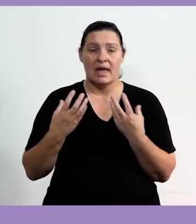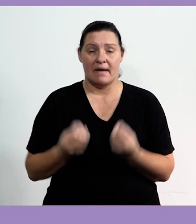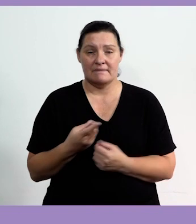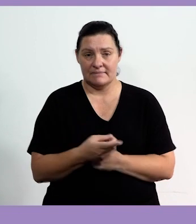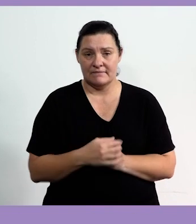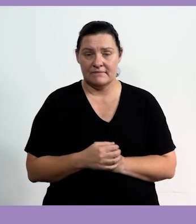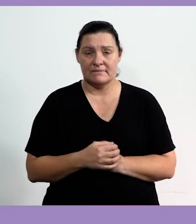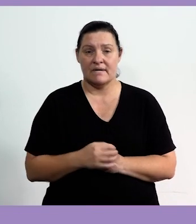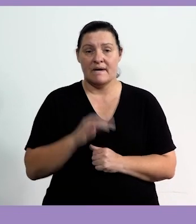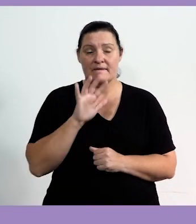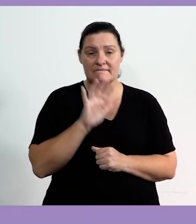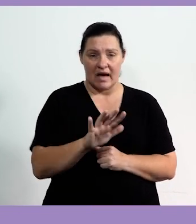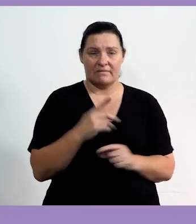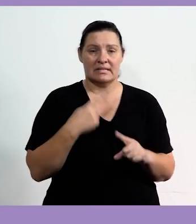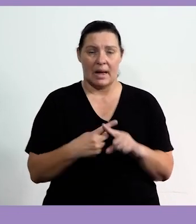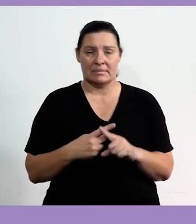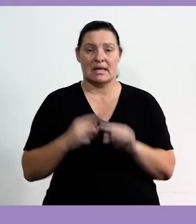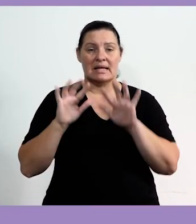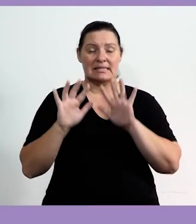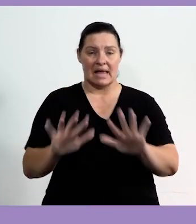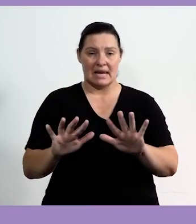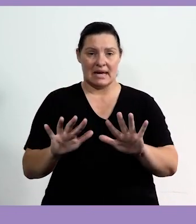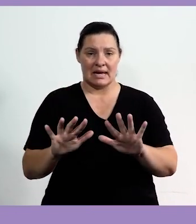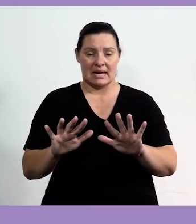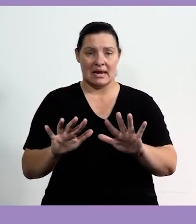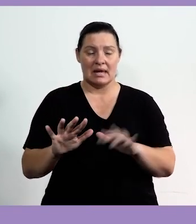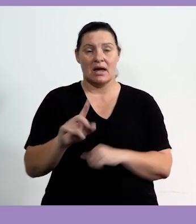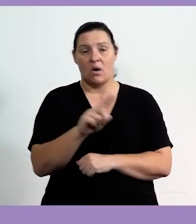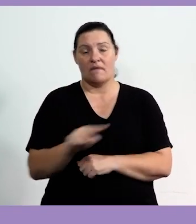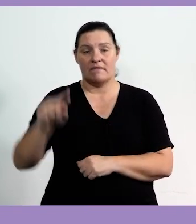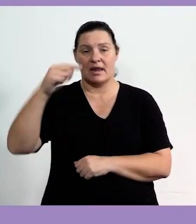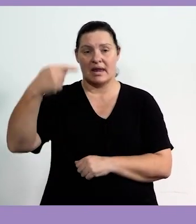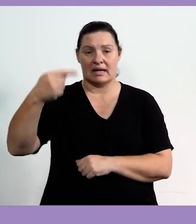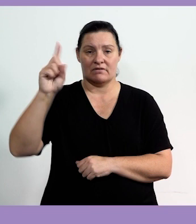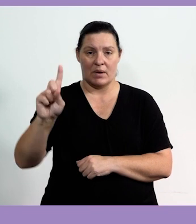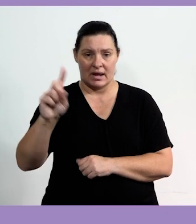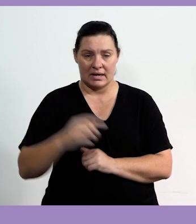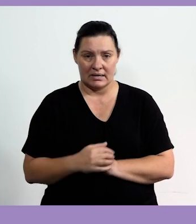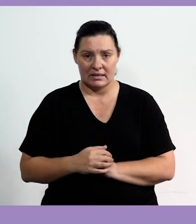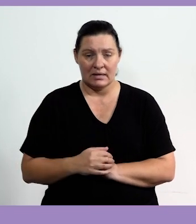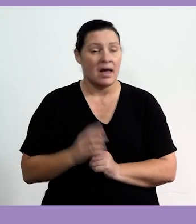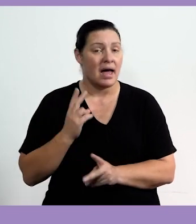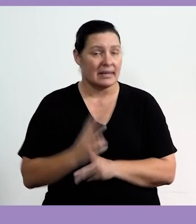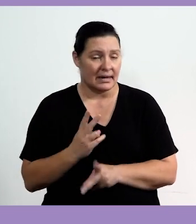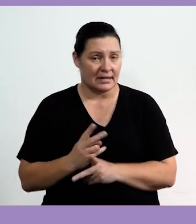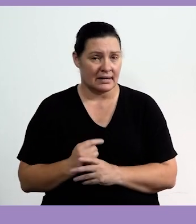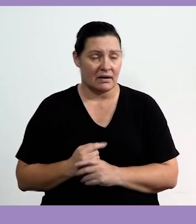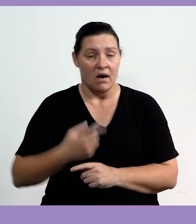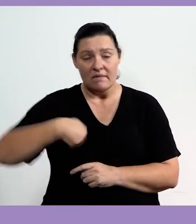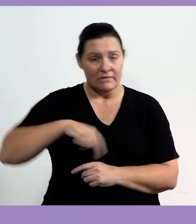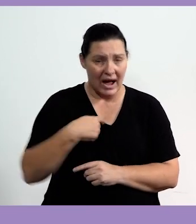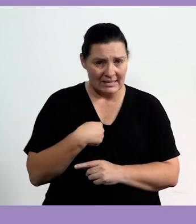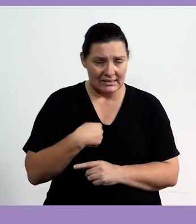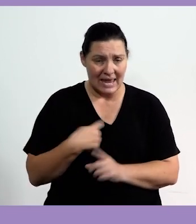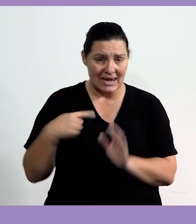exponent. So I have there 5 multiplied by 10 to the exponent negative 1. Now